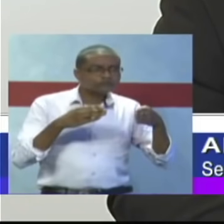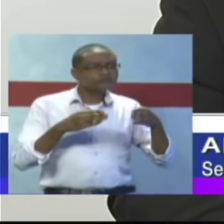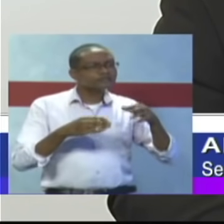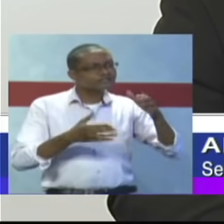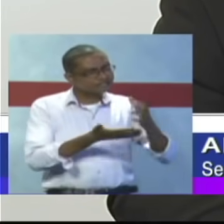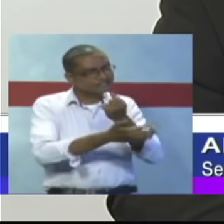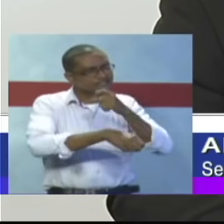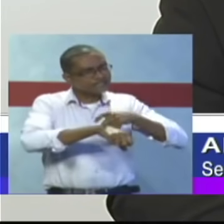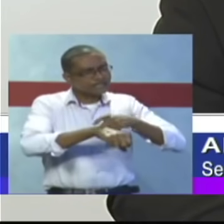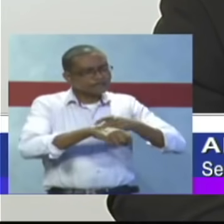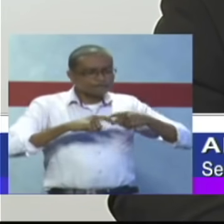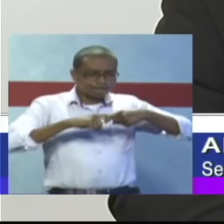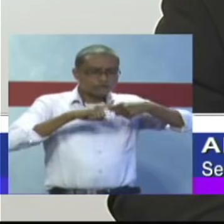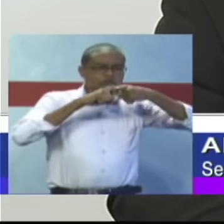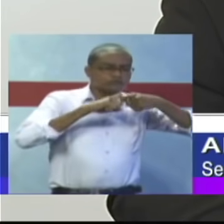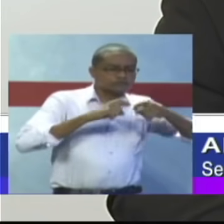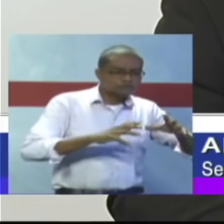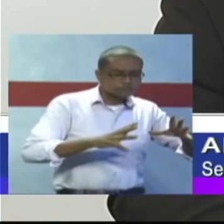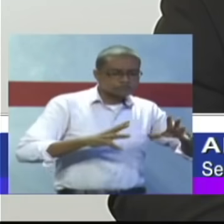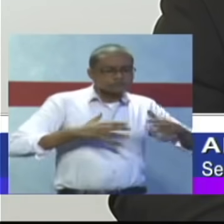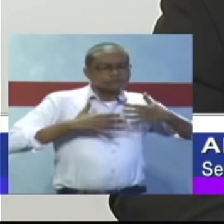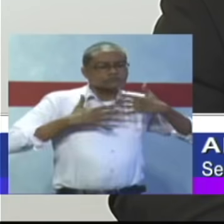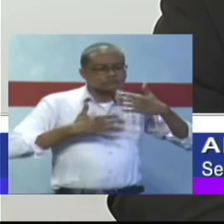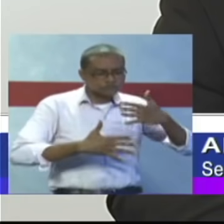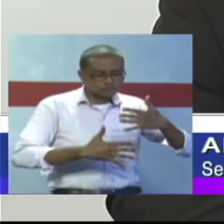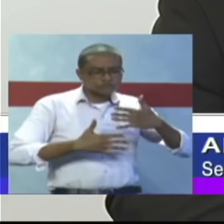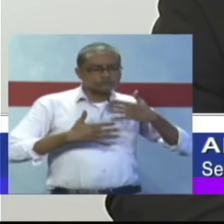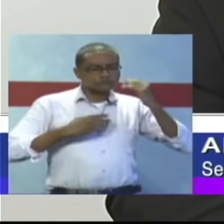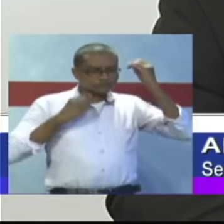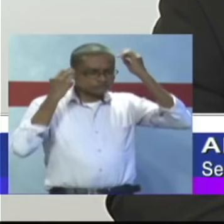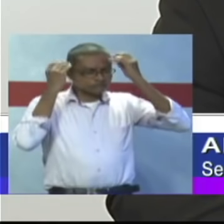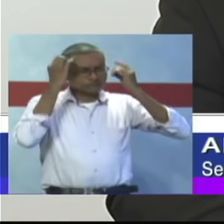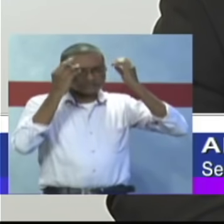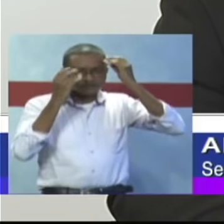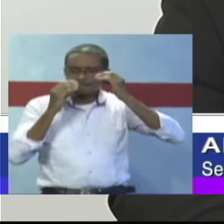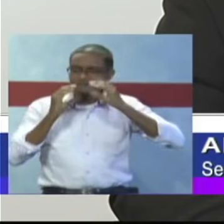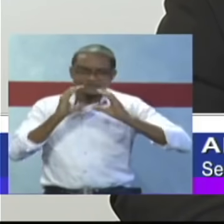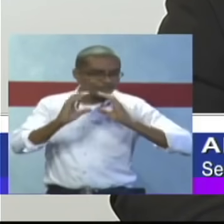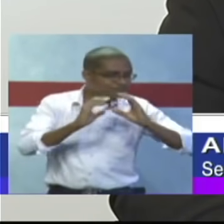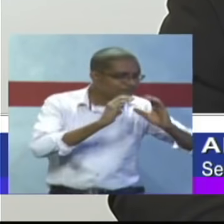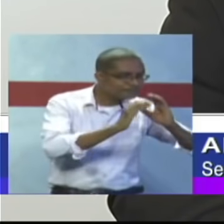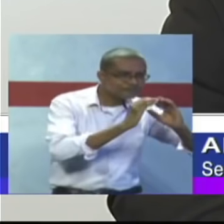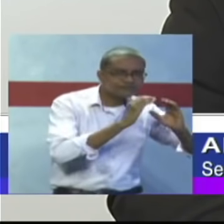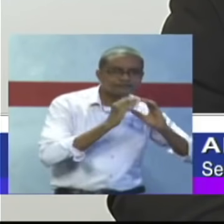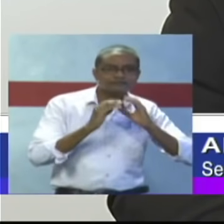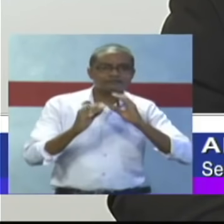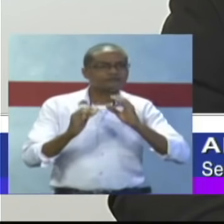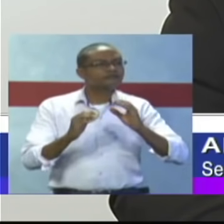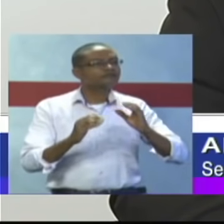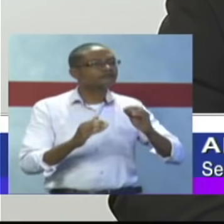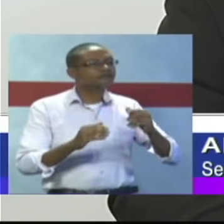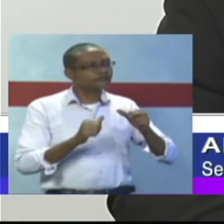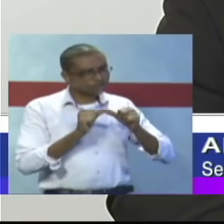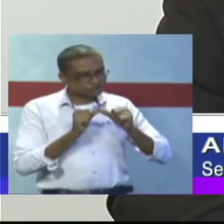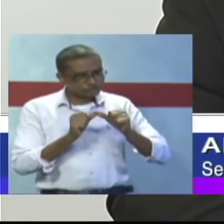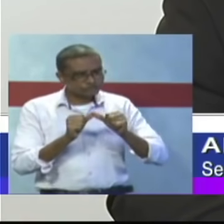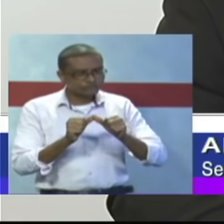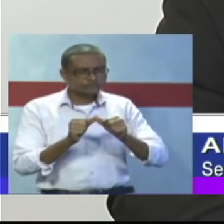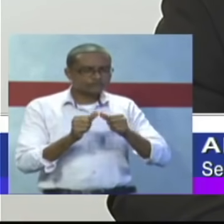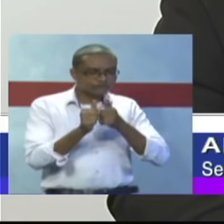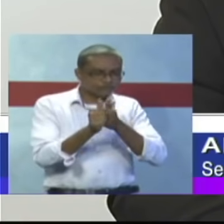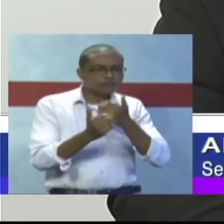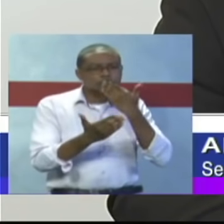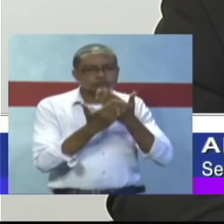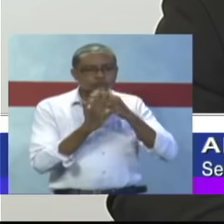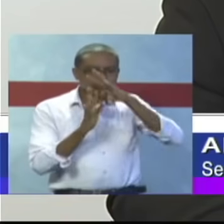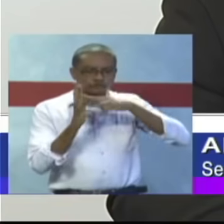time to pause, breathe, reflect, connect with others. Keep a healthy routine. Be kind